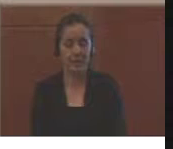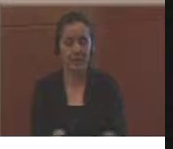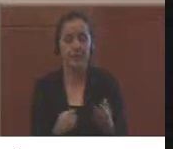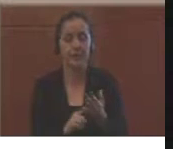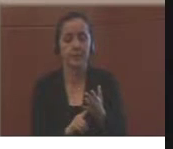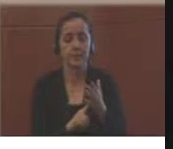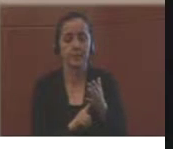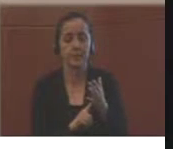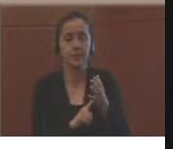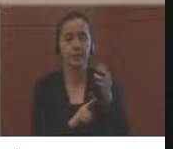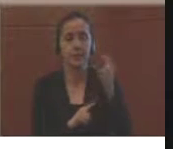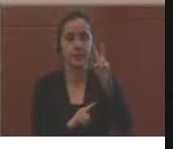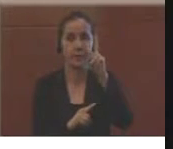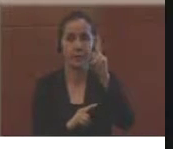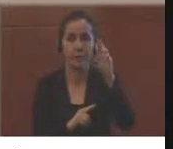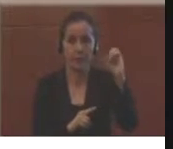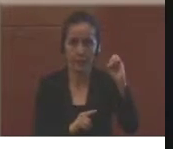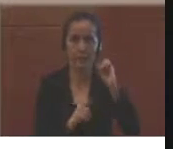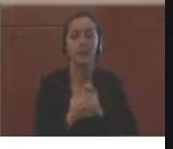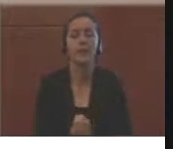mechanisms. 20.